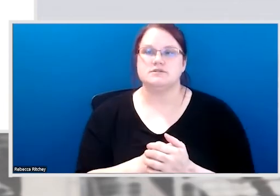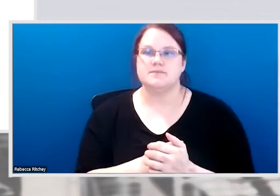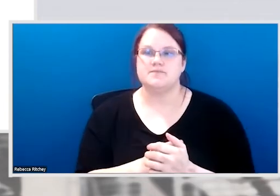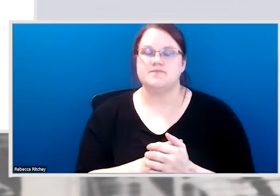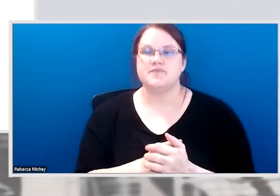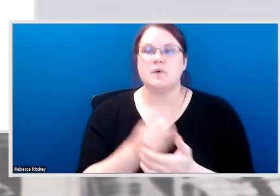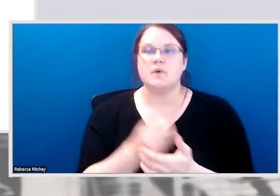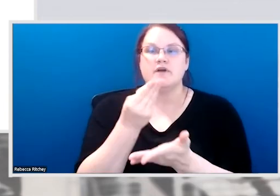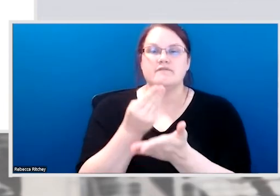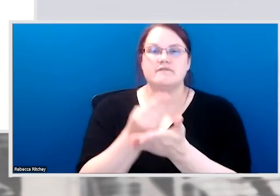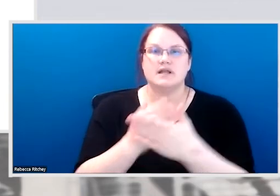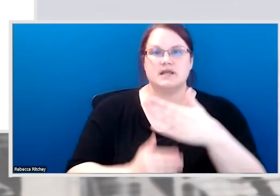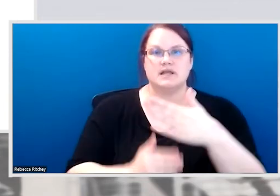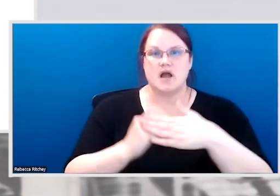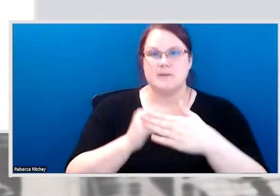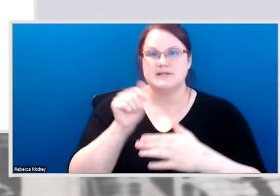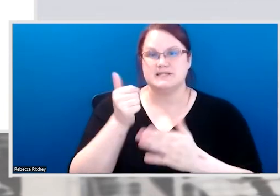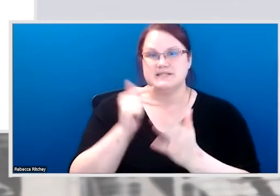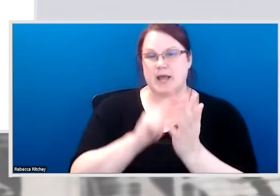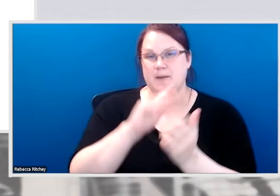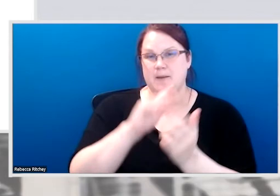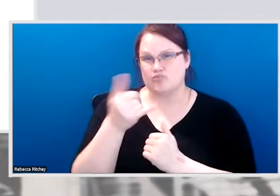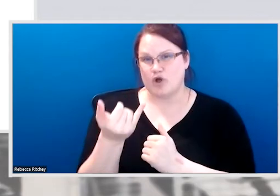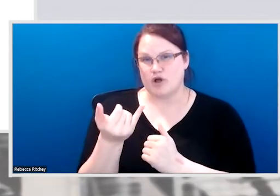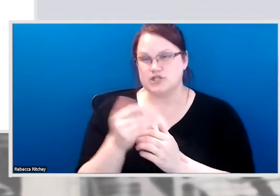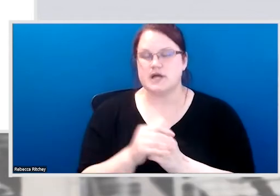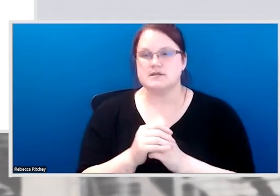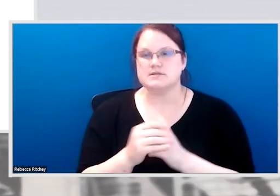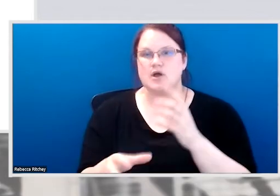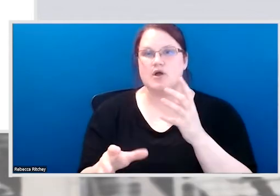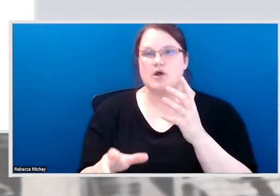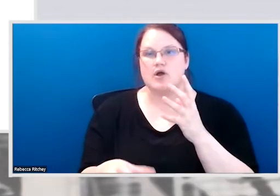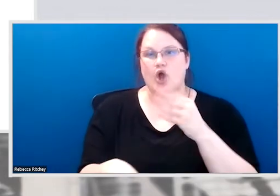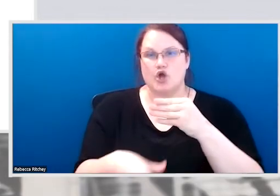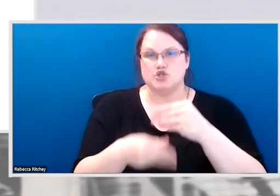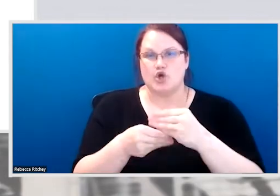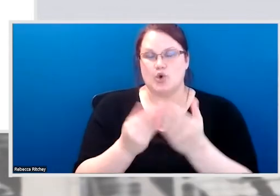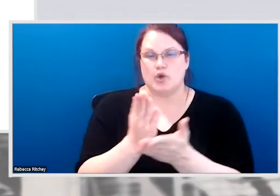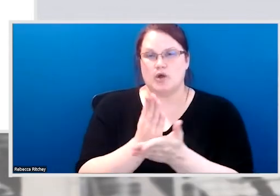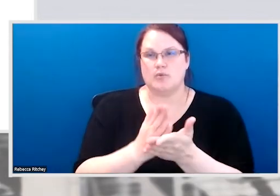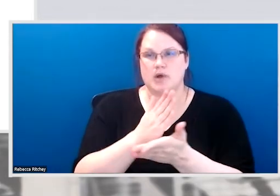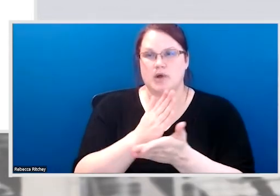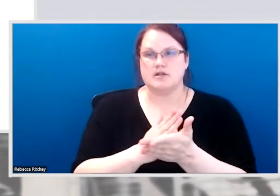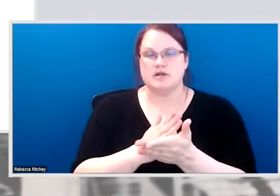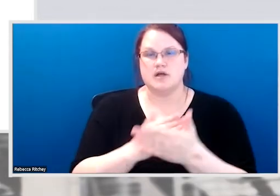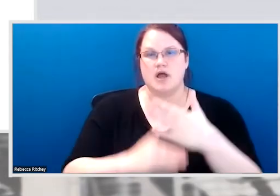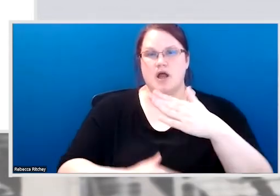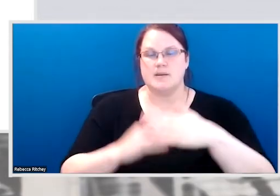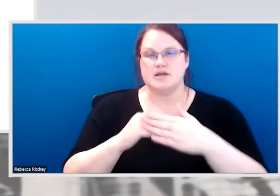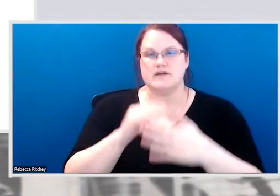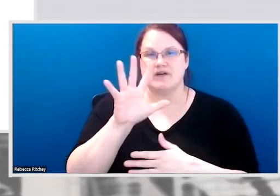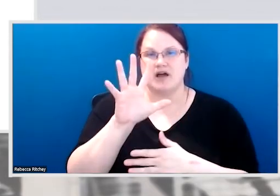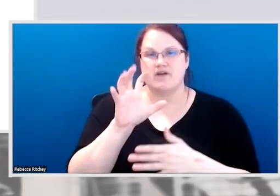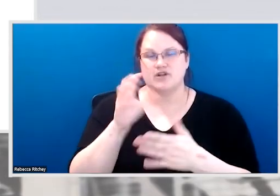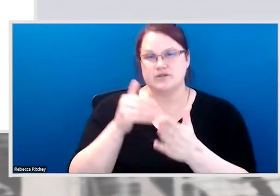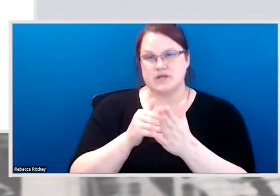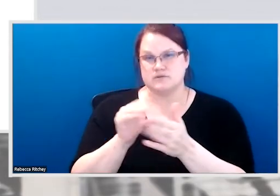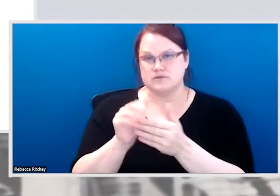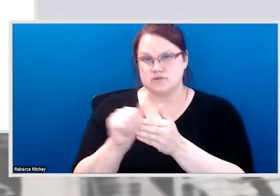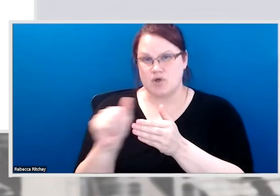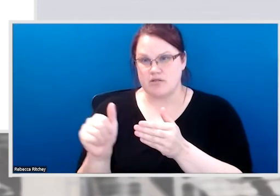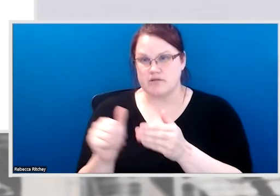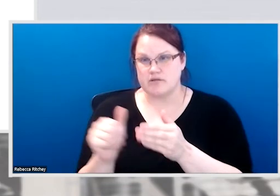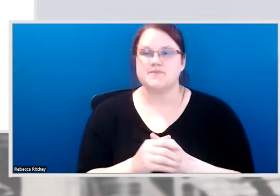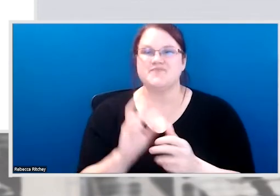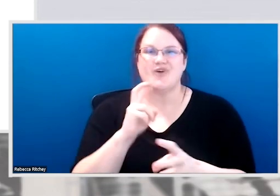funding up to 10 projects, and our total budget is up to $500,000. So it's a